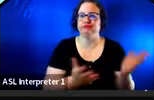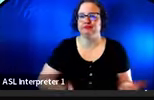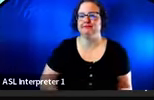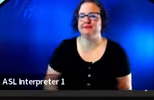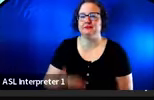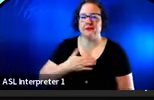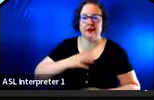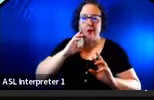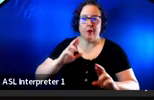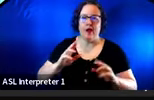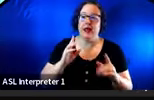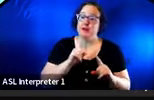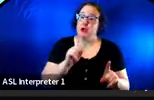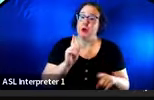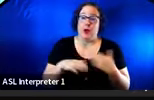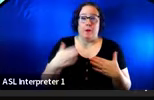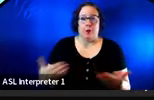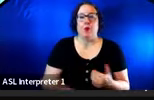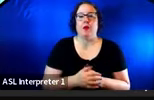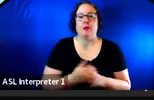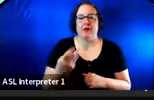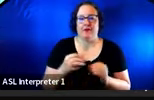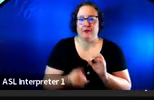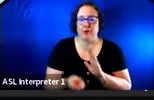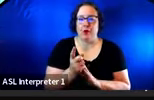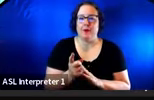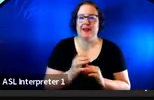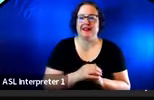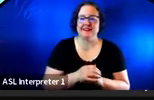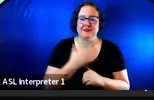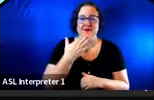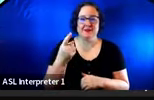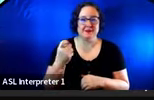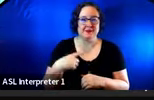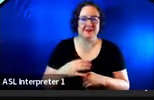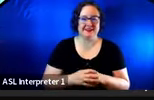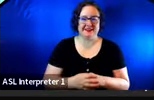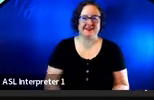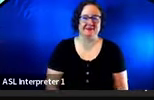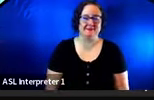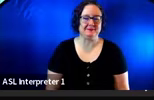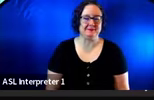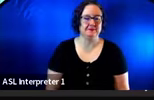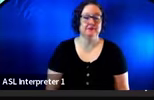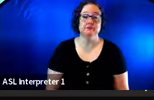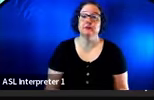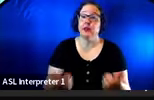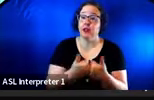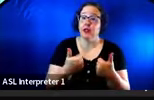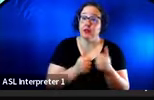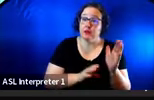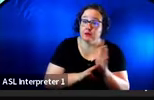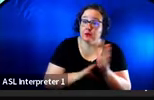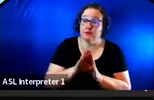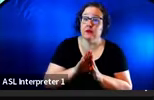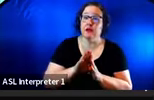And I'm sorry if we're moving at a brisk pace. We've only got a couple more minutes left, and you guys had a lot of good questions. Are any games being developed /